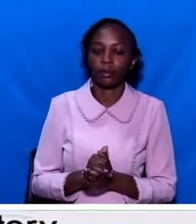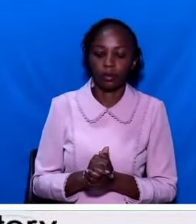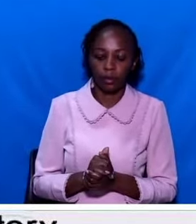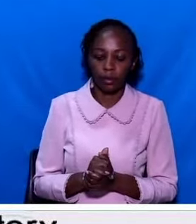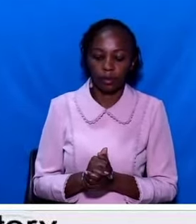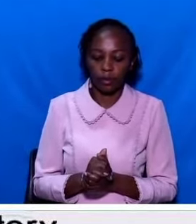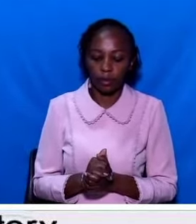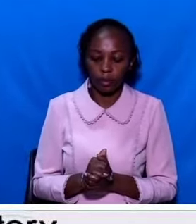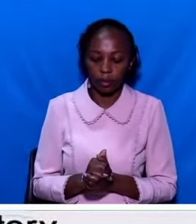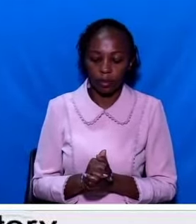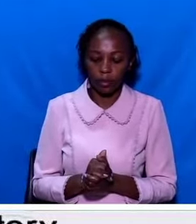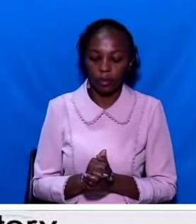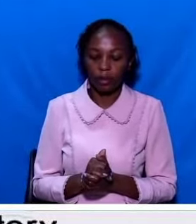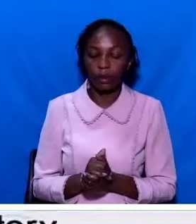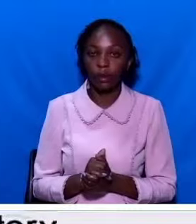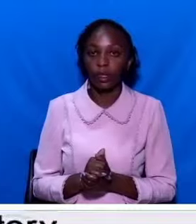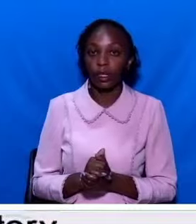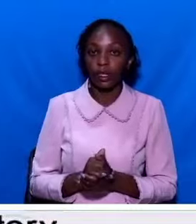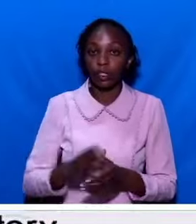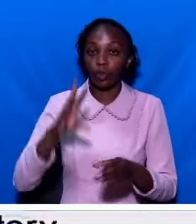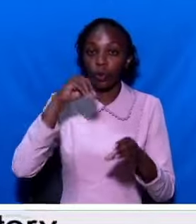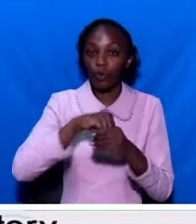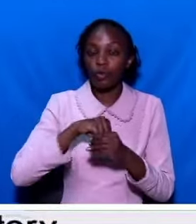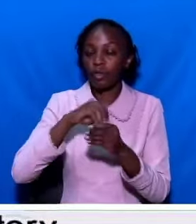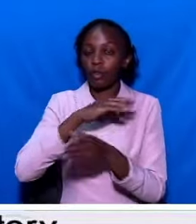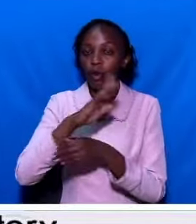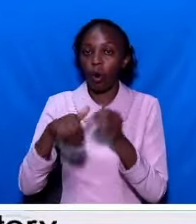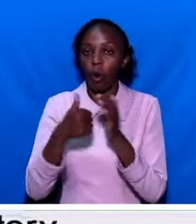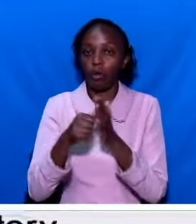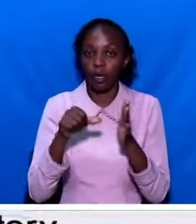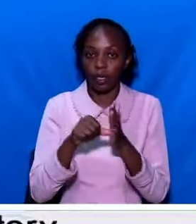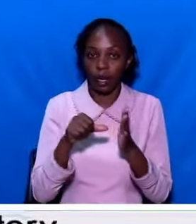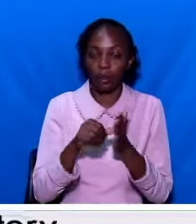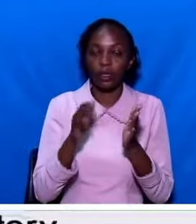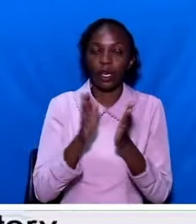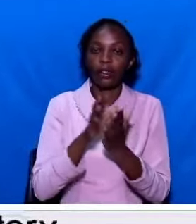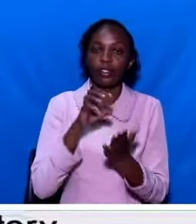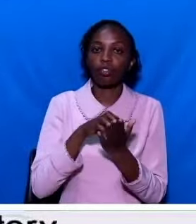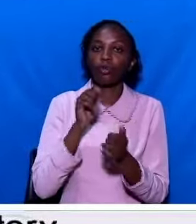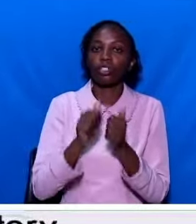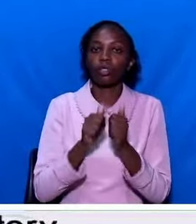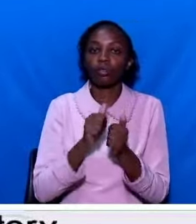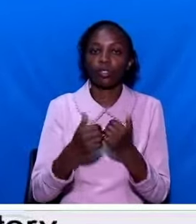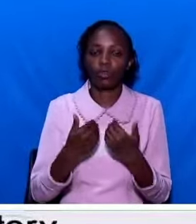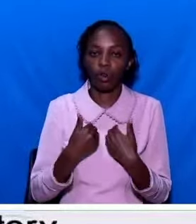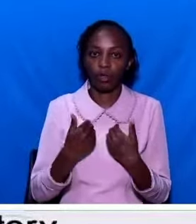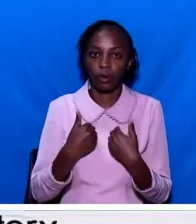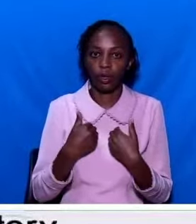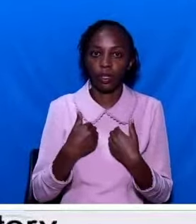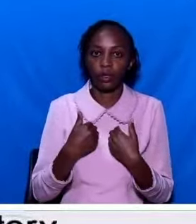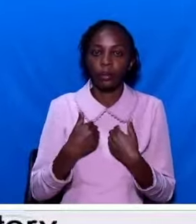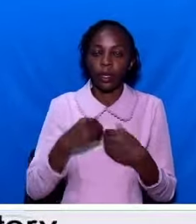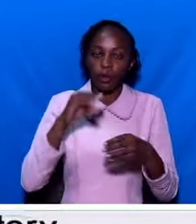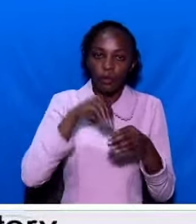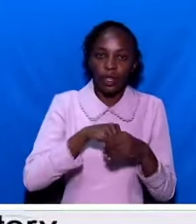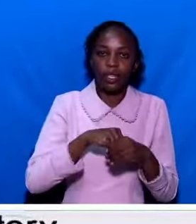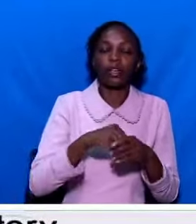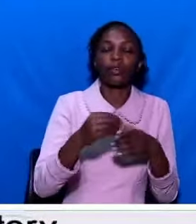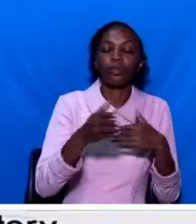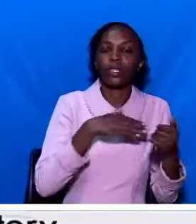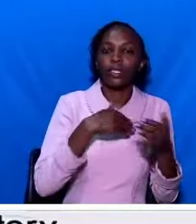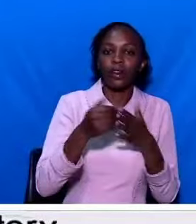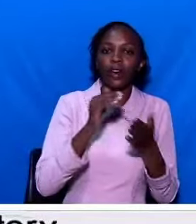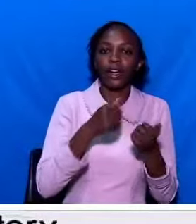That means that amidst all your troubles and situations that you go through, amidst that which you're faced with